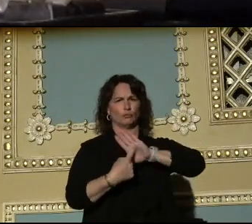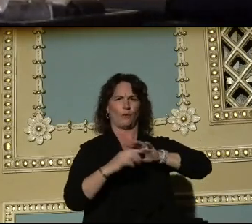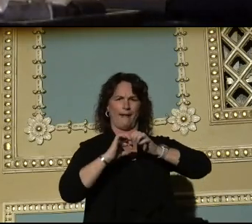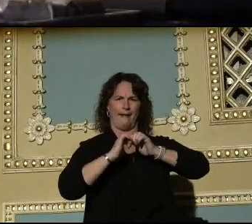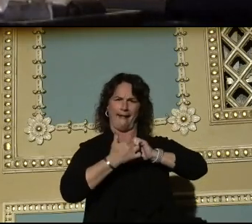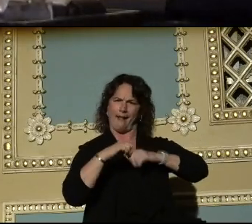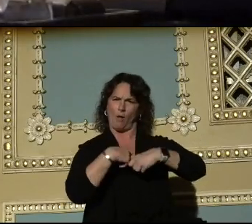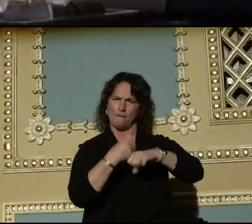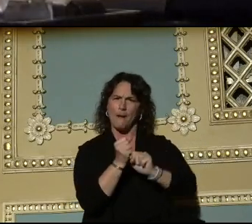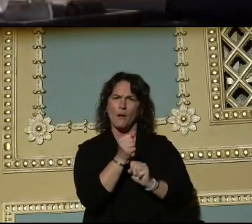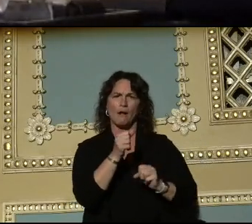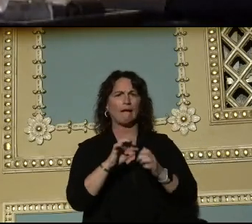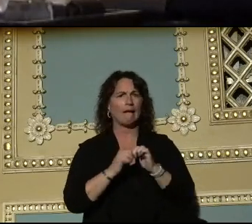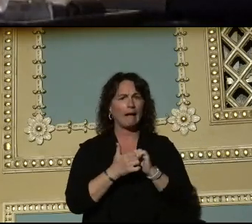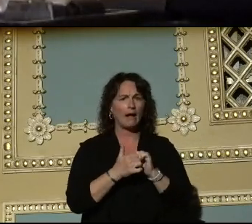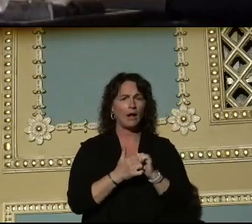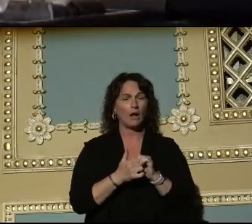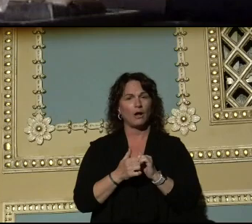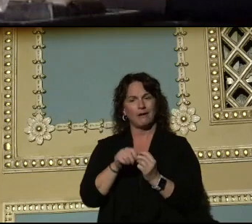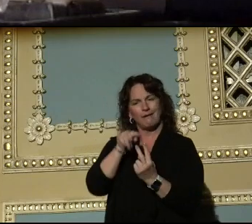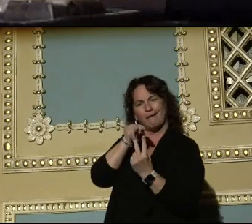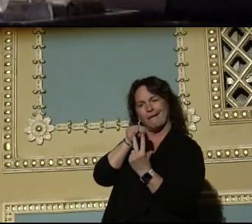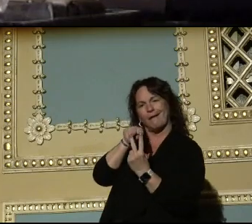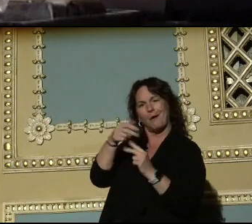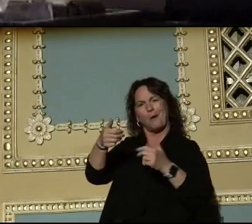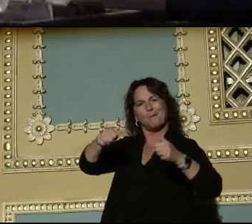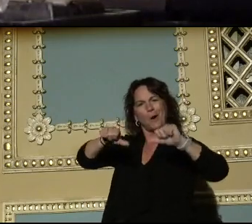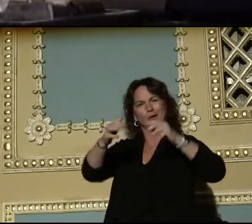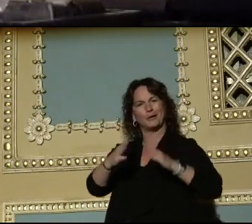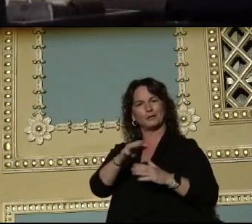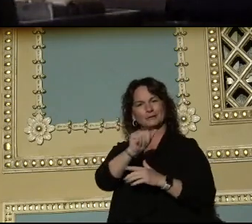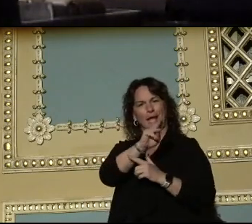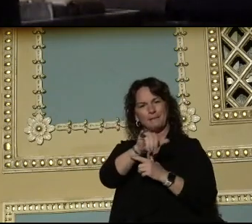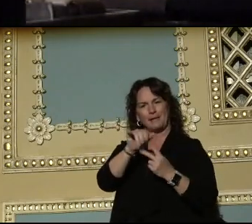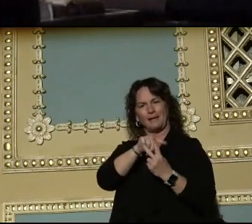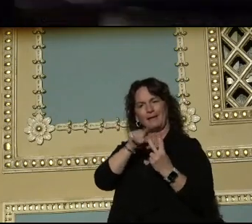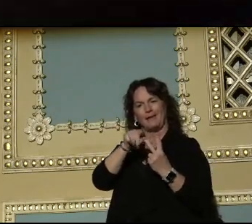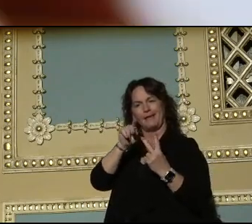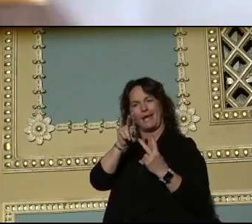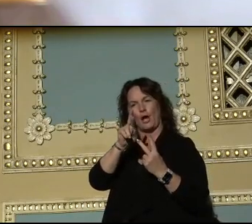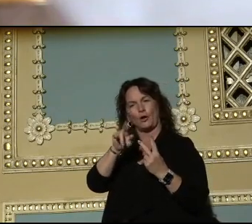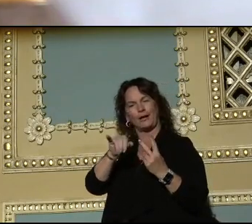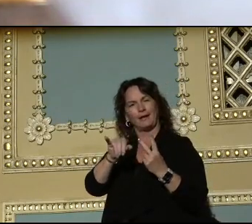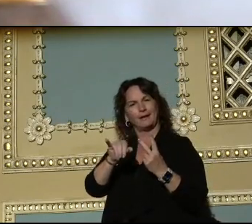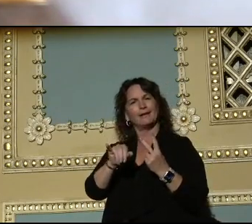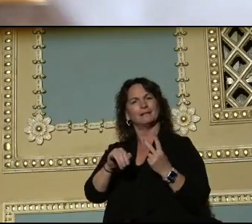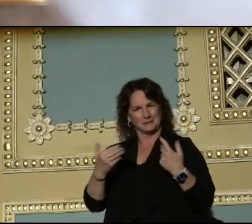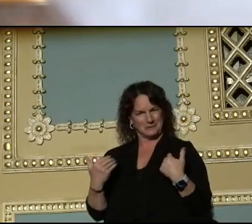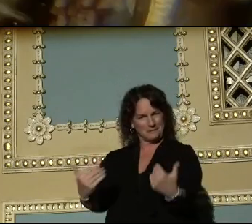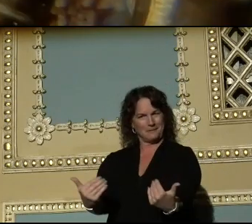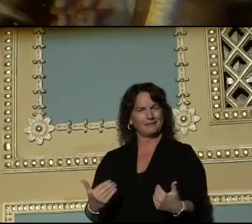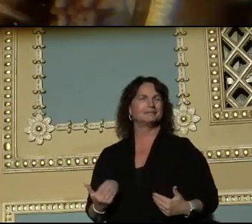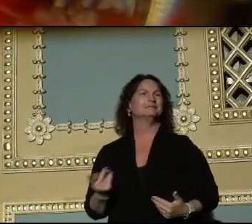it at home are our very own star bartenders, Abby and Carrie. Take it away, guys.